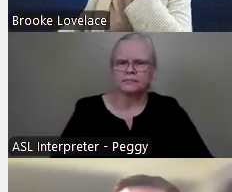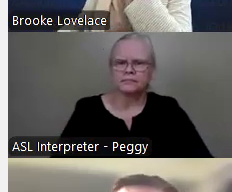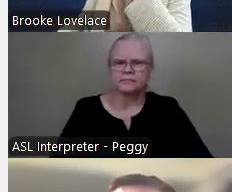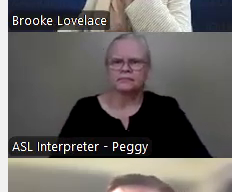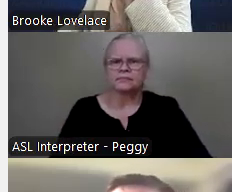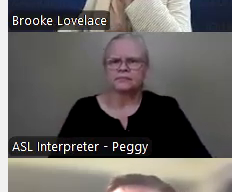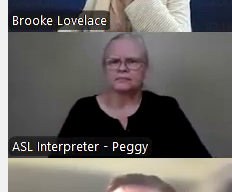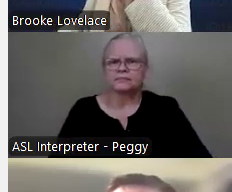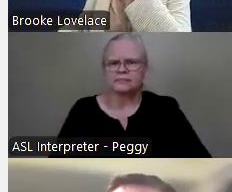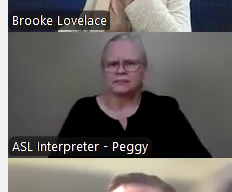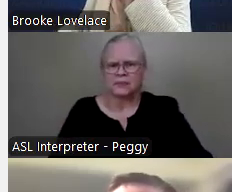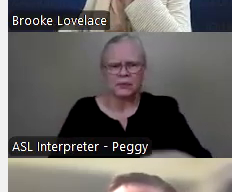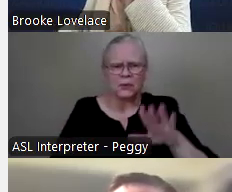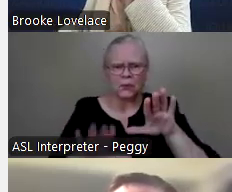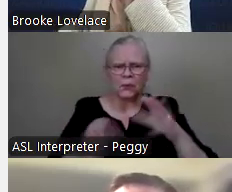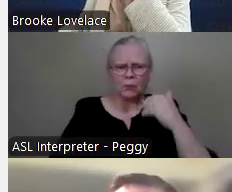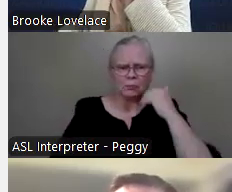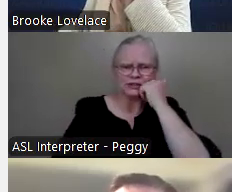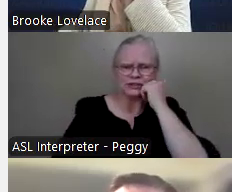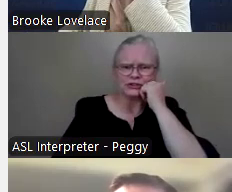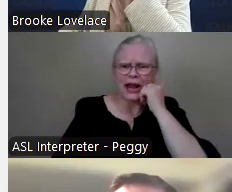We got a shy group today.